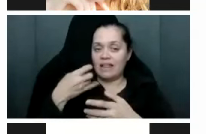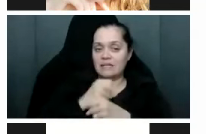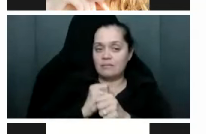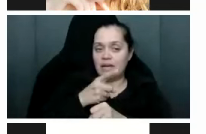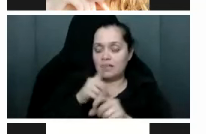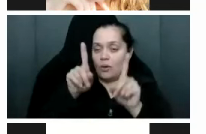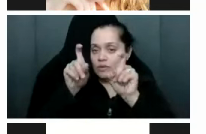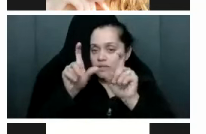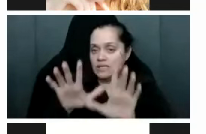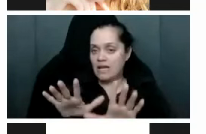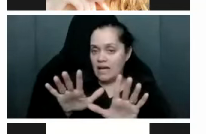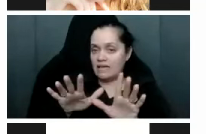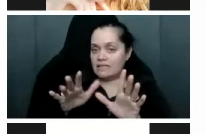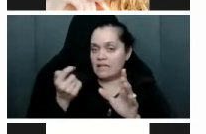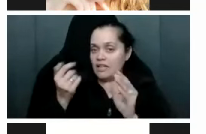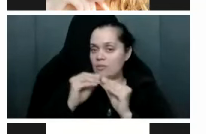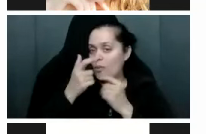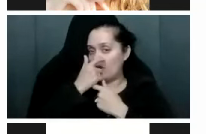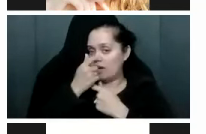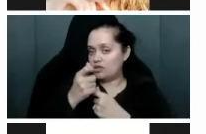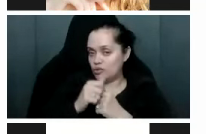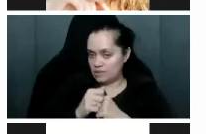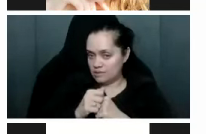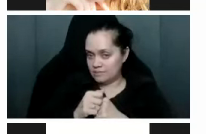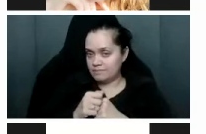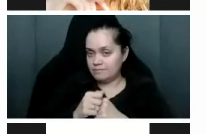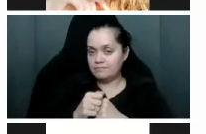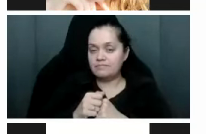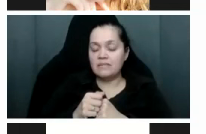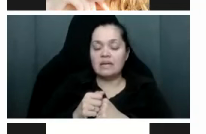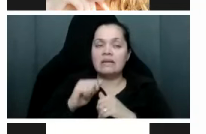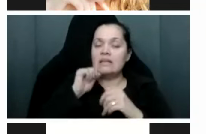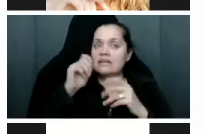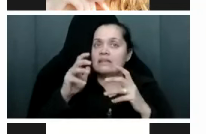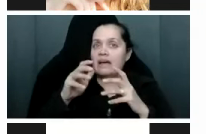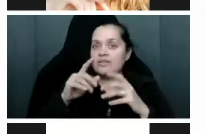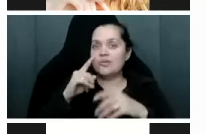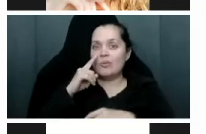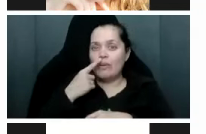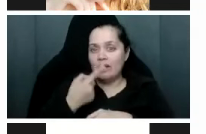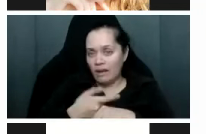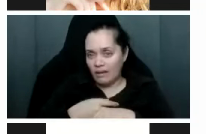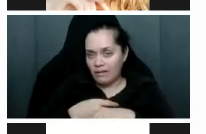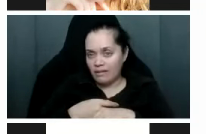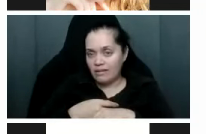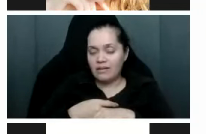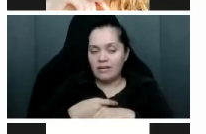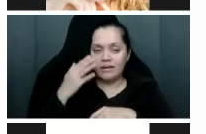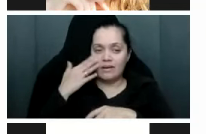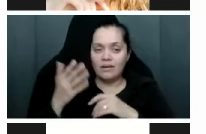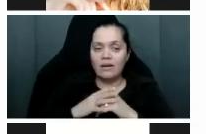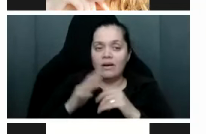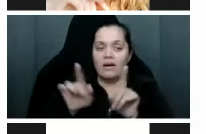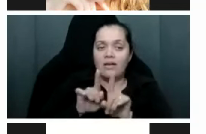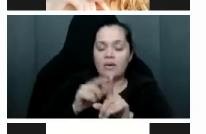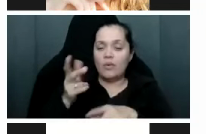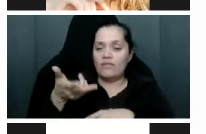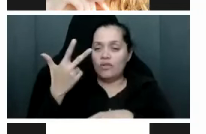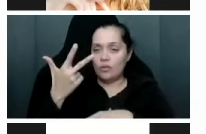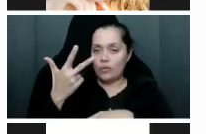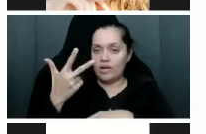tests a little more interesting, not too mundane. Okay, and we'll have 3